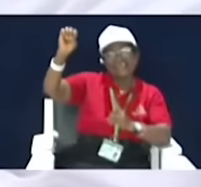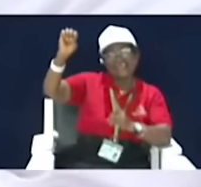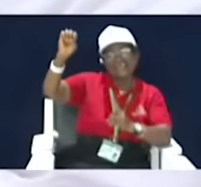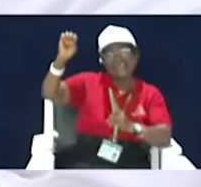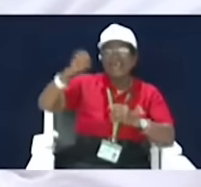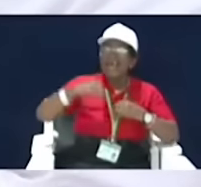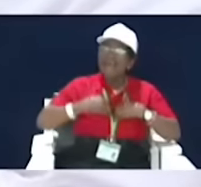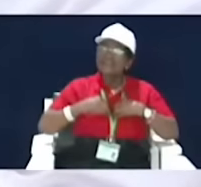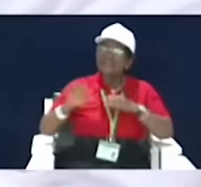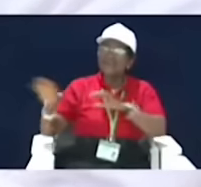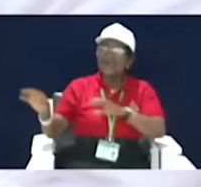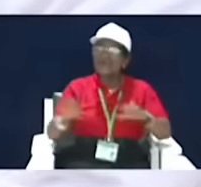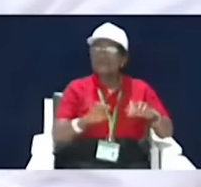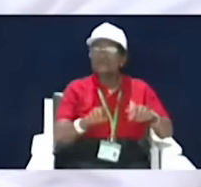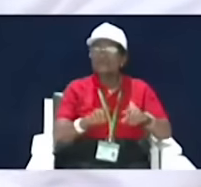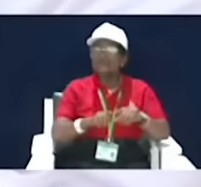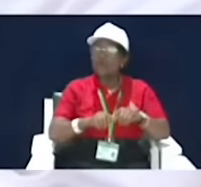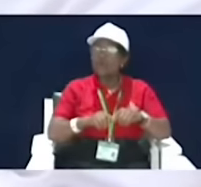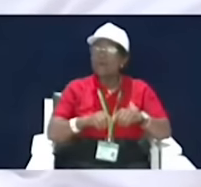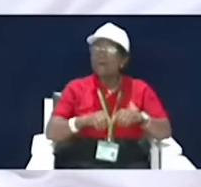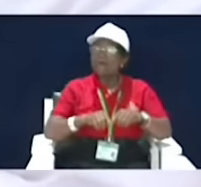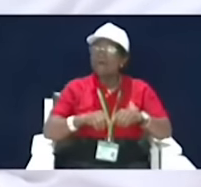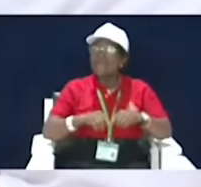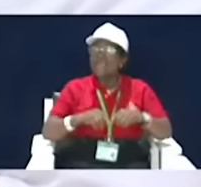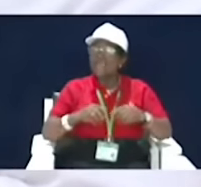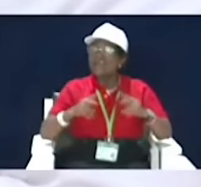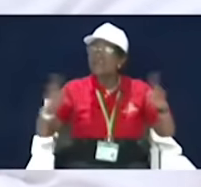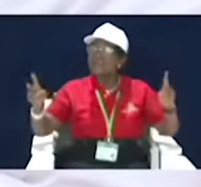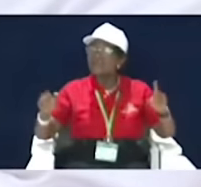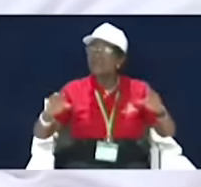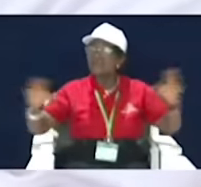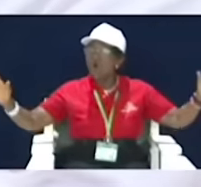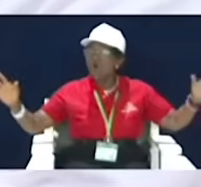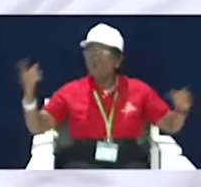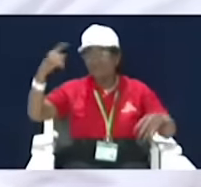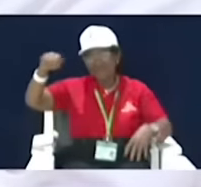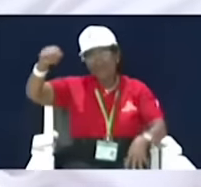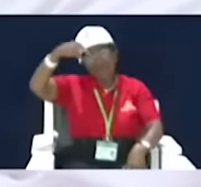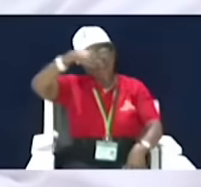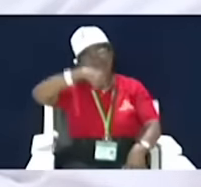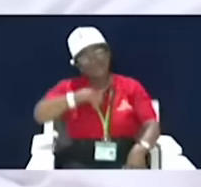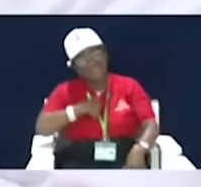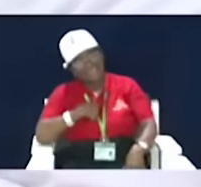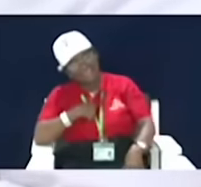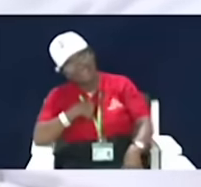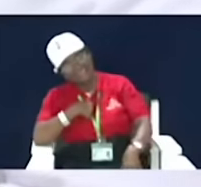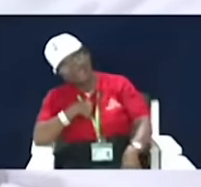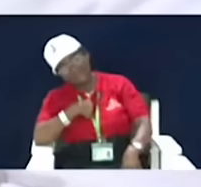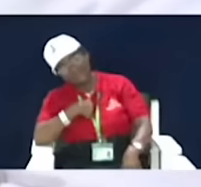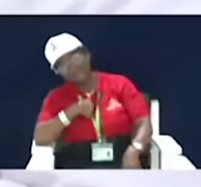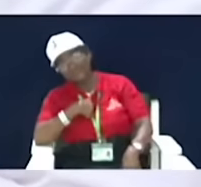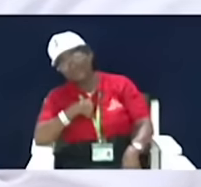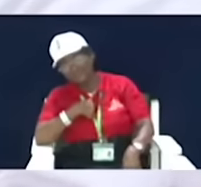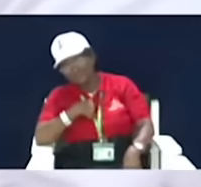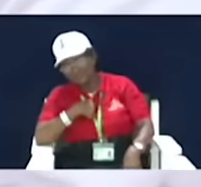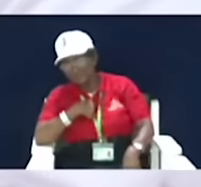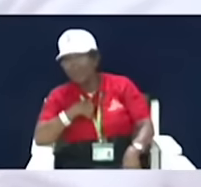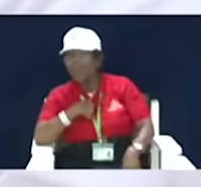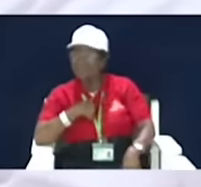for he has done so very much for me.